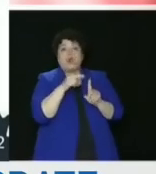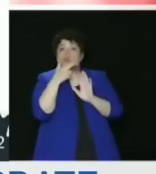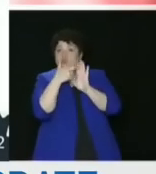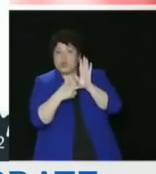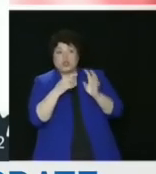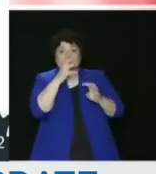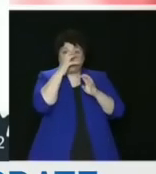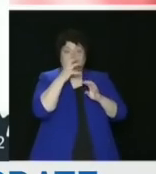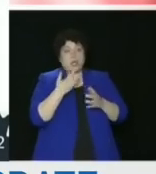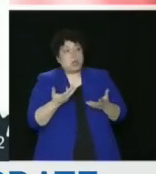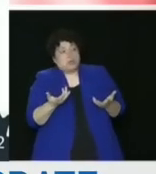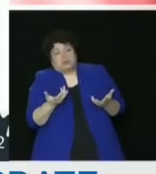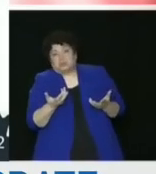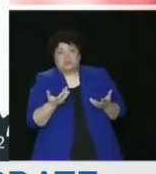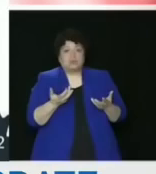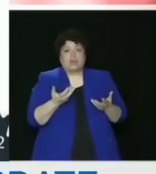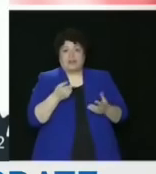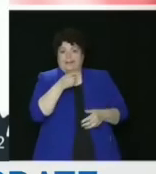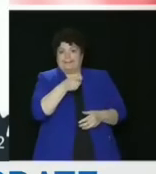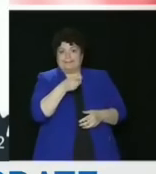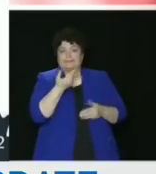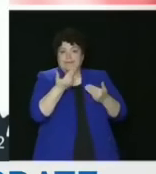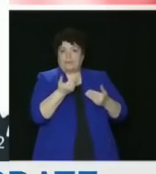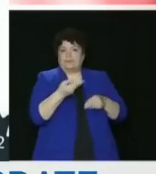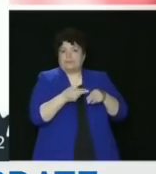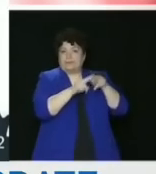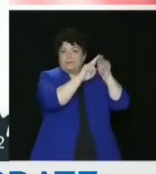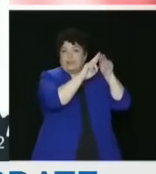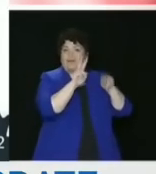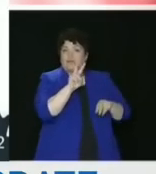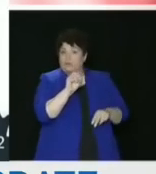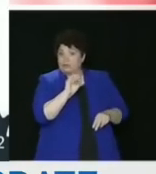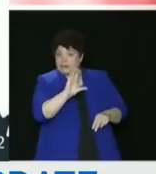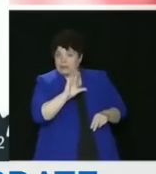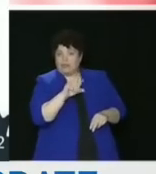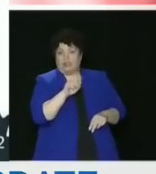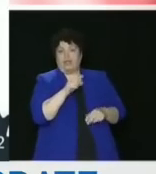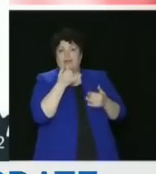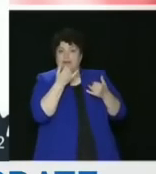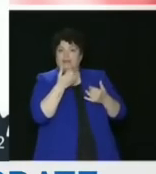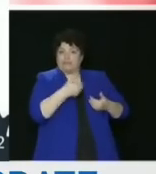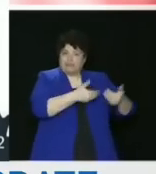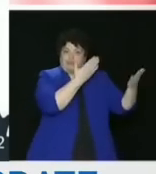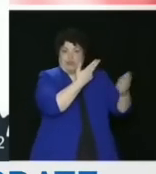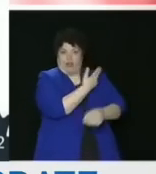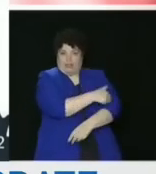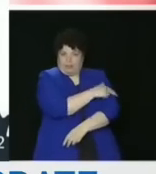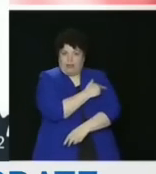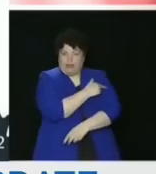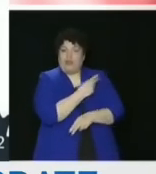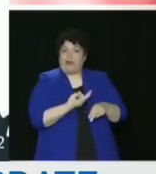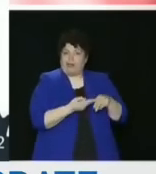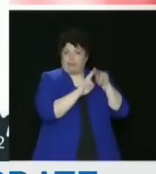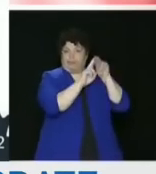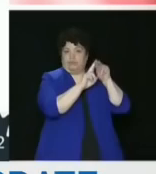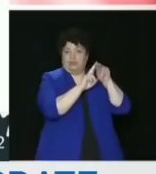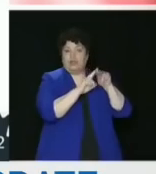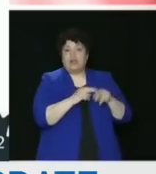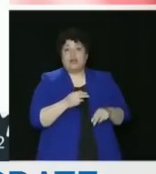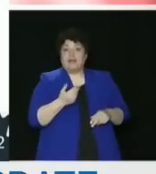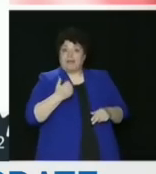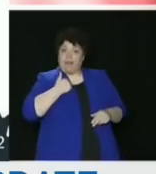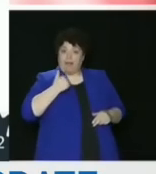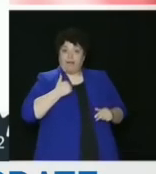areas, variants of concern have led to an uptick in case counts and hospitalizations. In heavily impacted areas